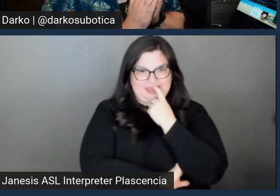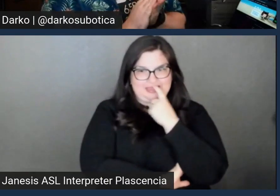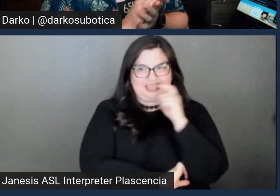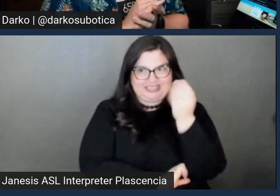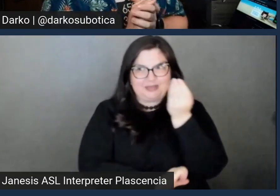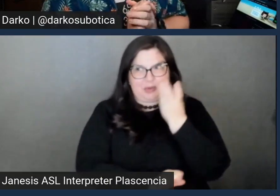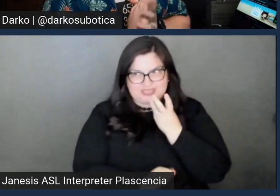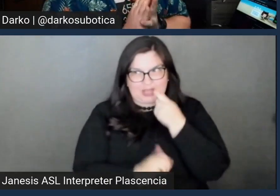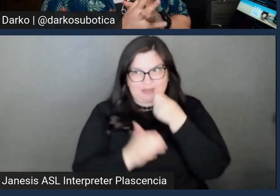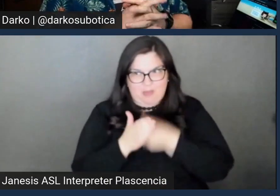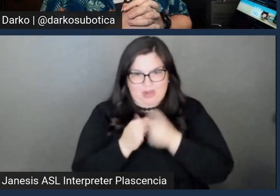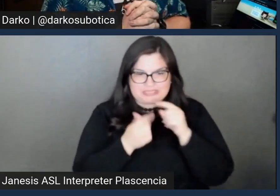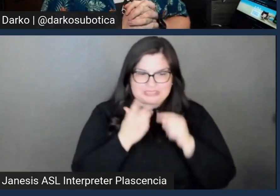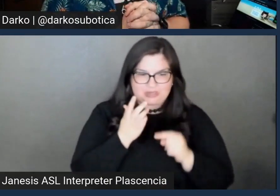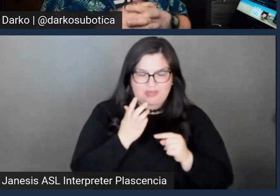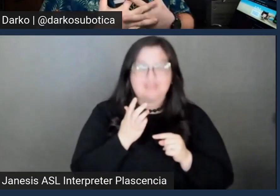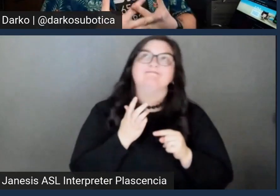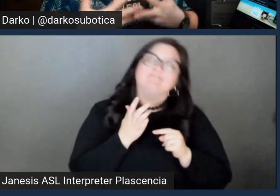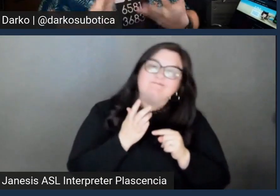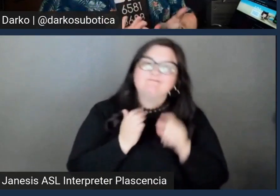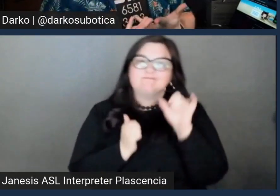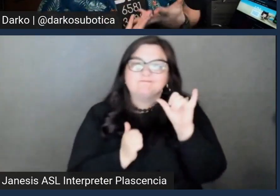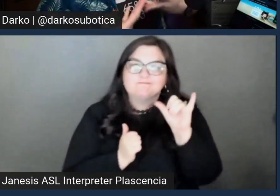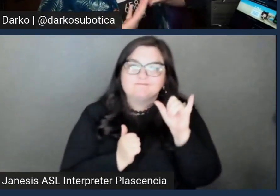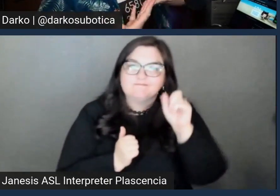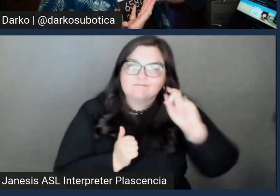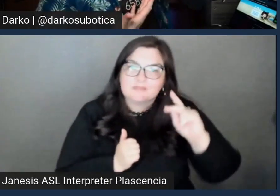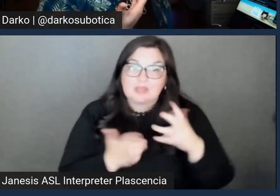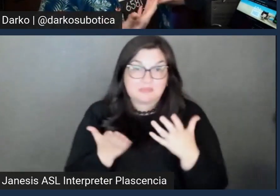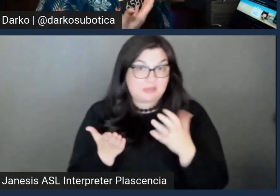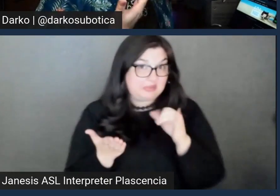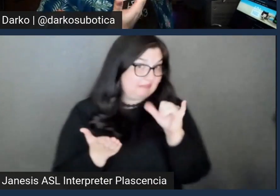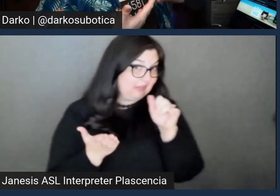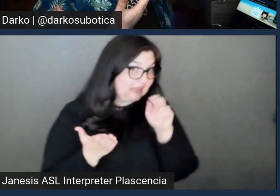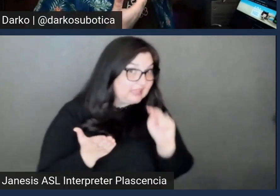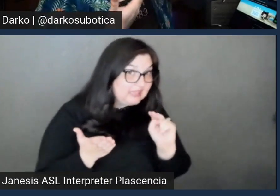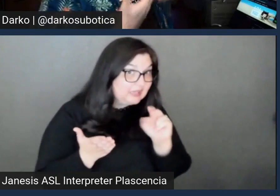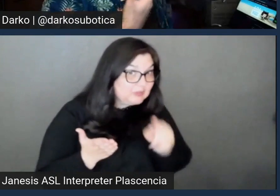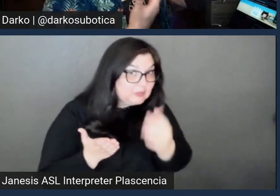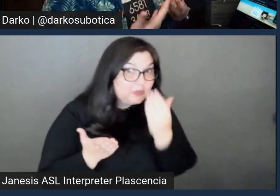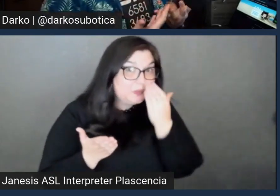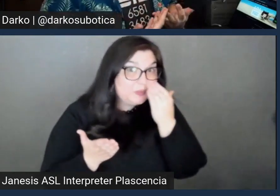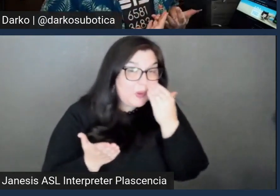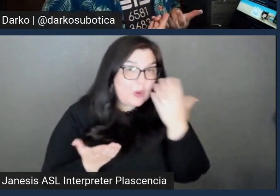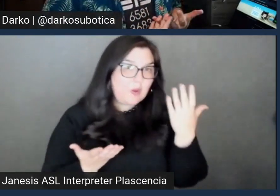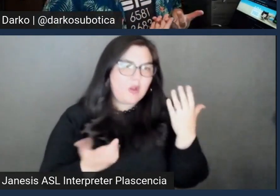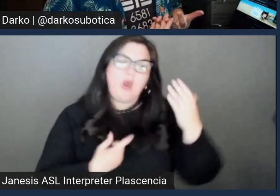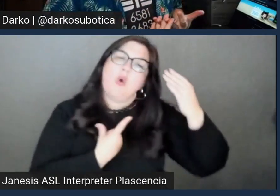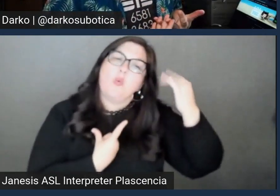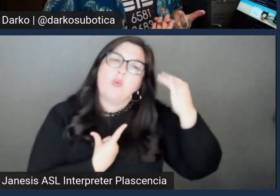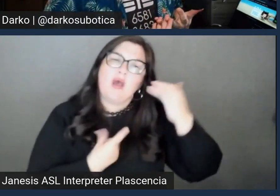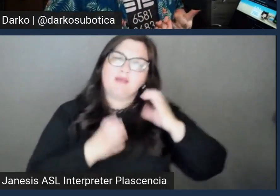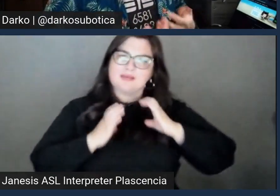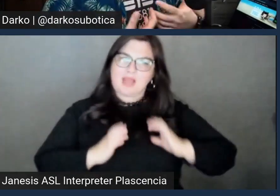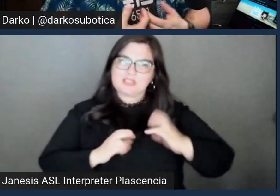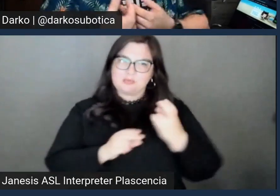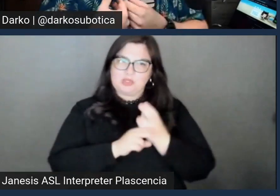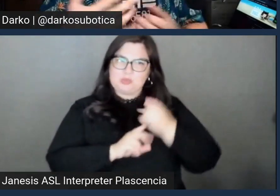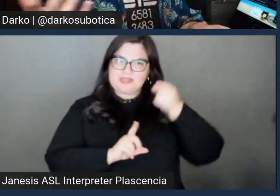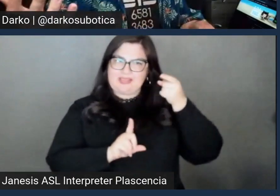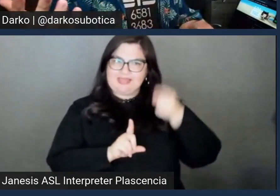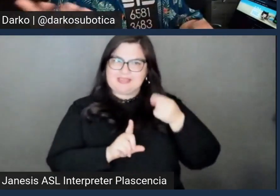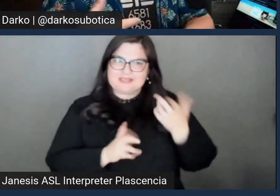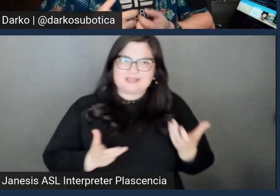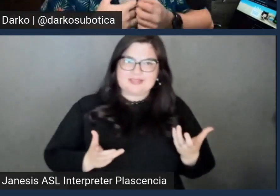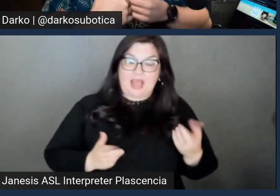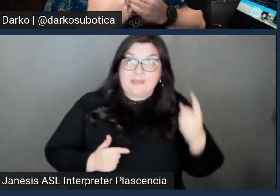Okay. Well, maybe Ian, you would know who is the. Why wouldn't customers use this thing, right? I think it